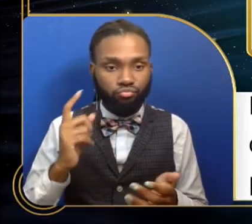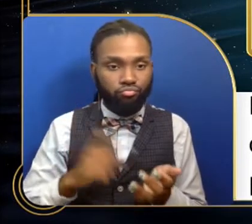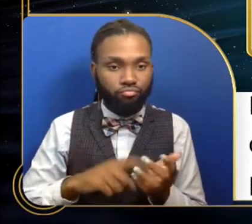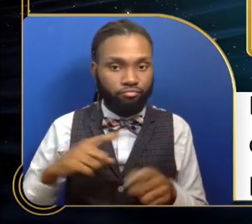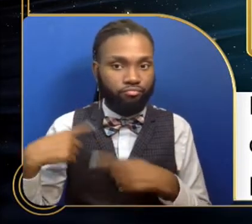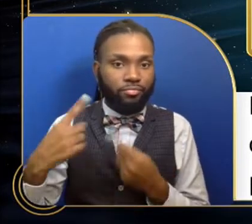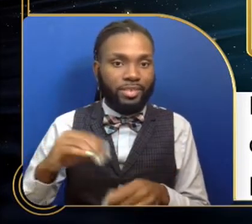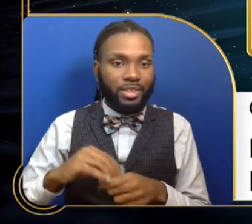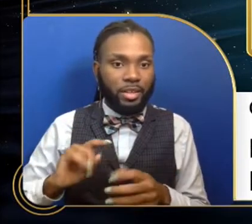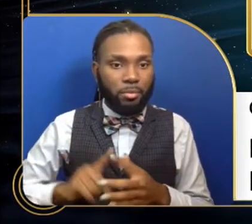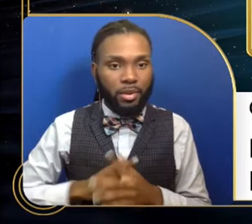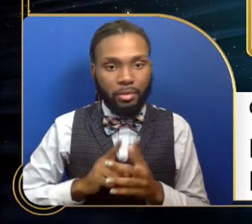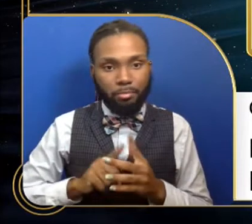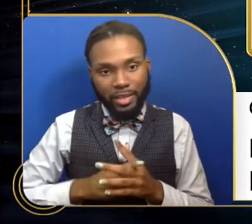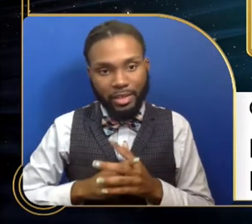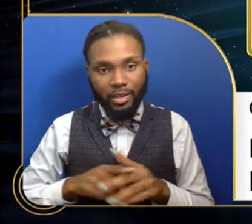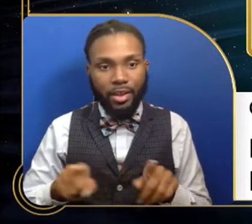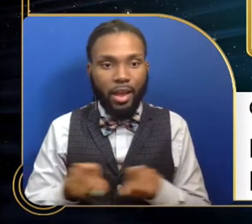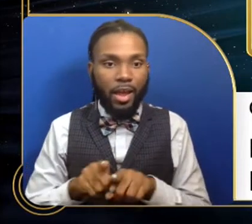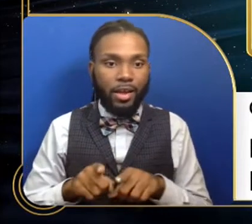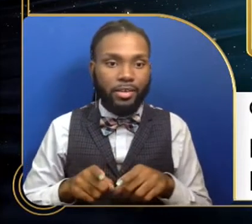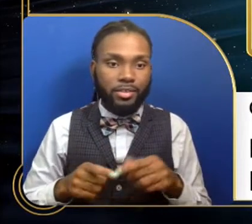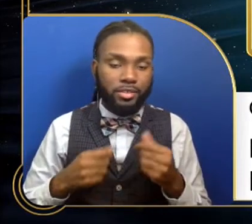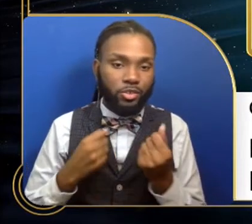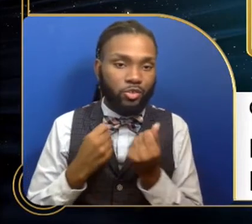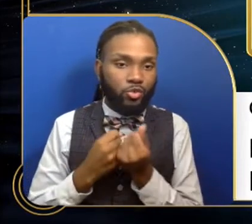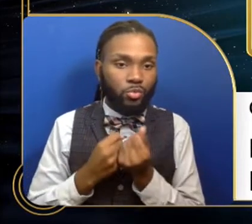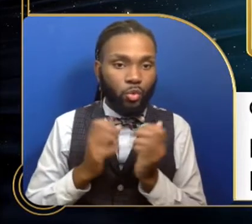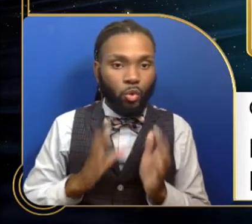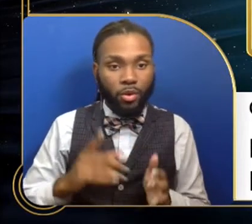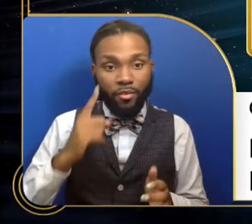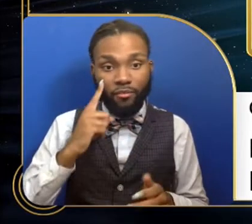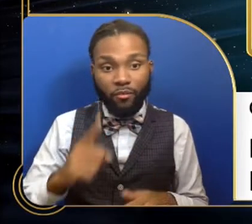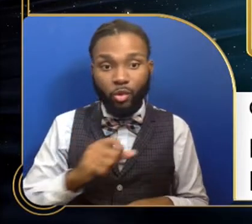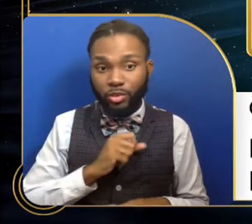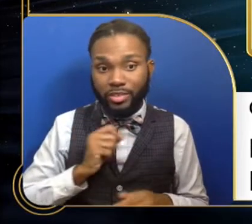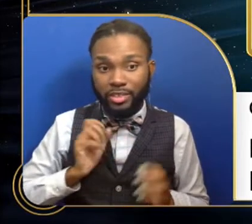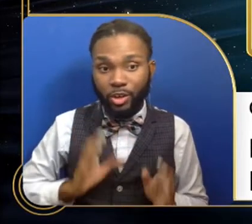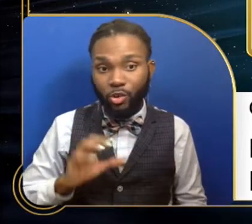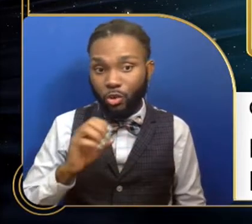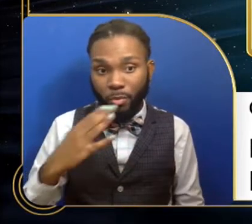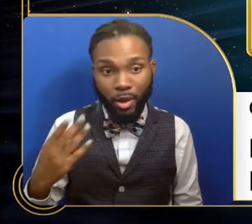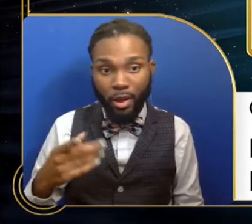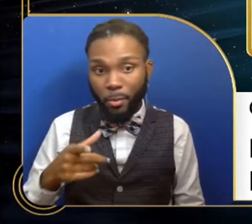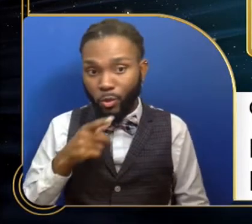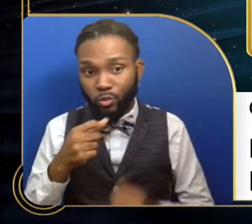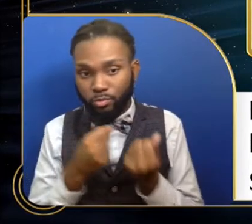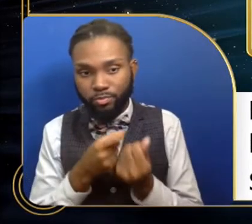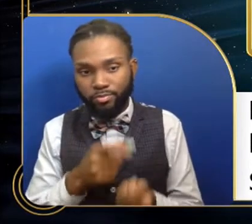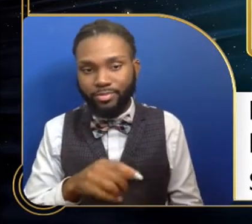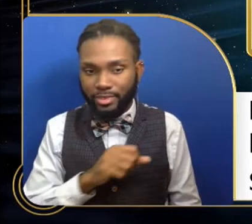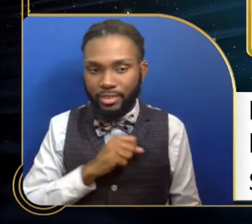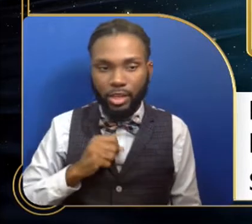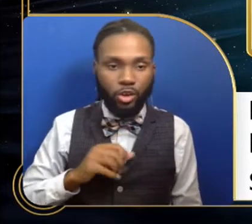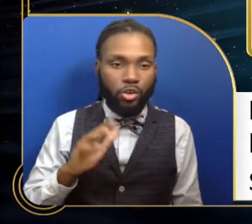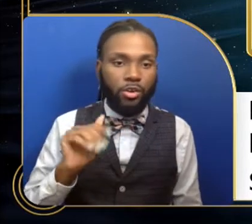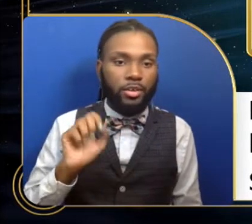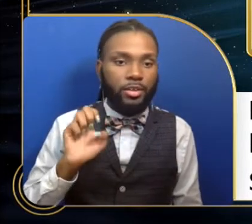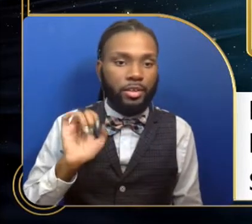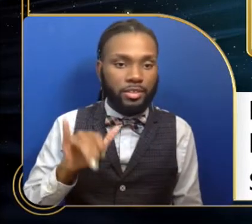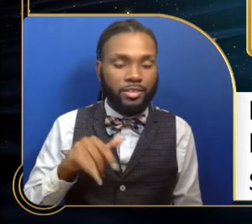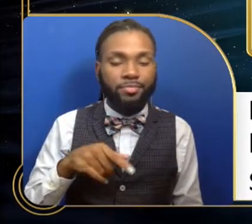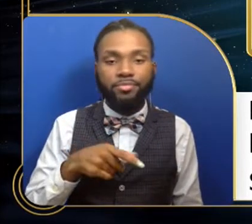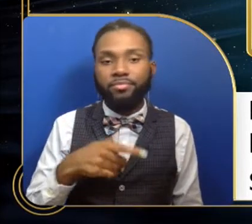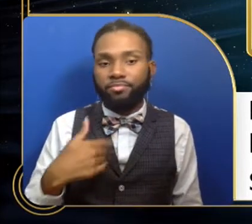supporter of Senator Obama was Senator Casey. And he had a major